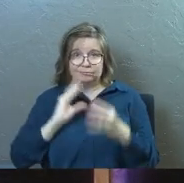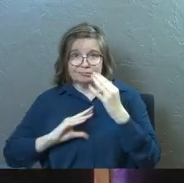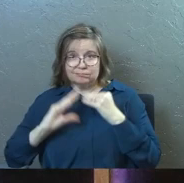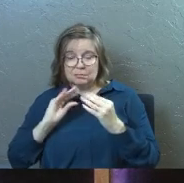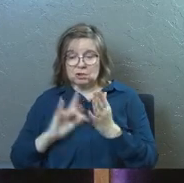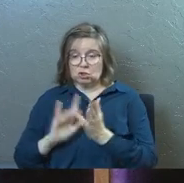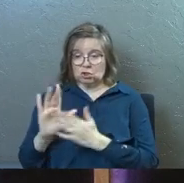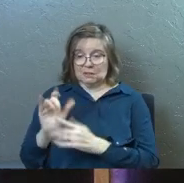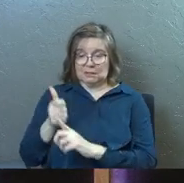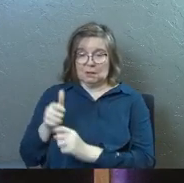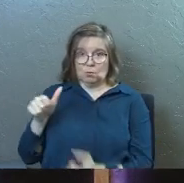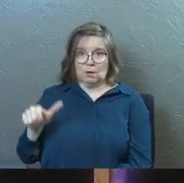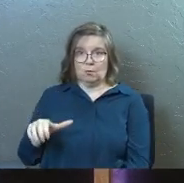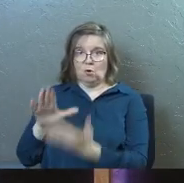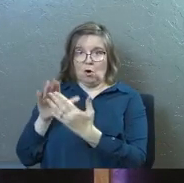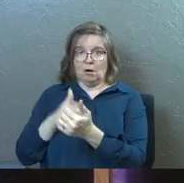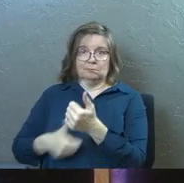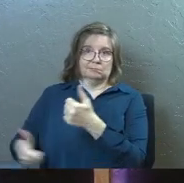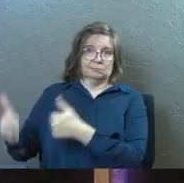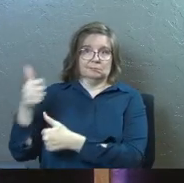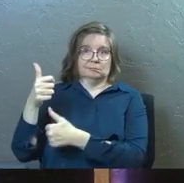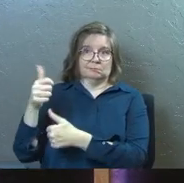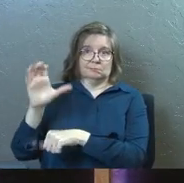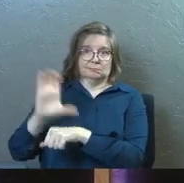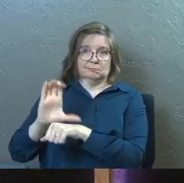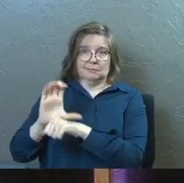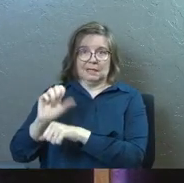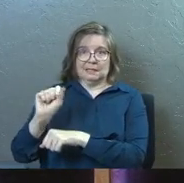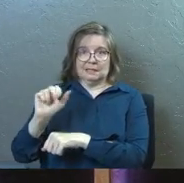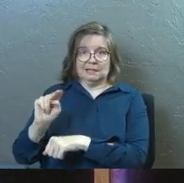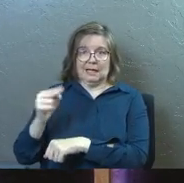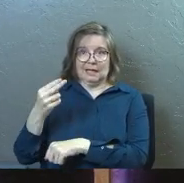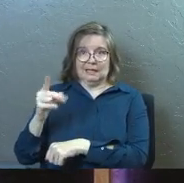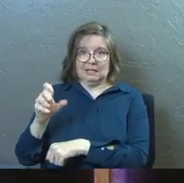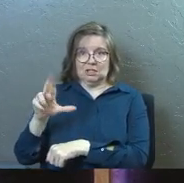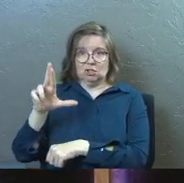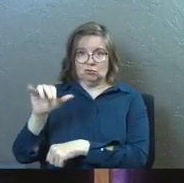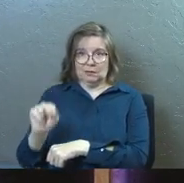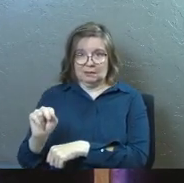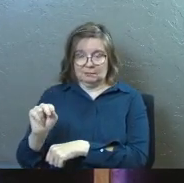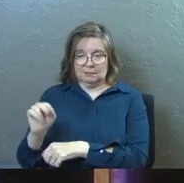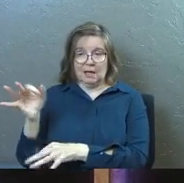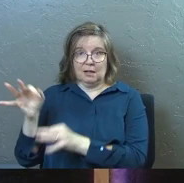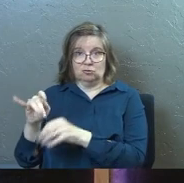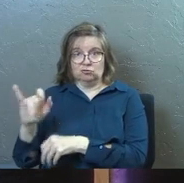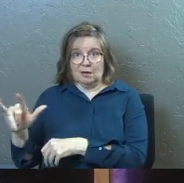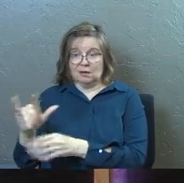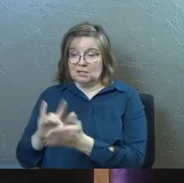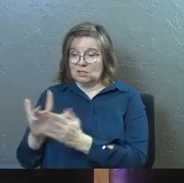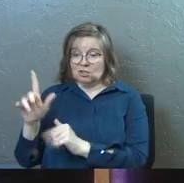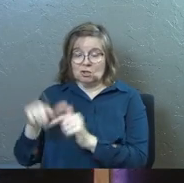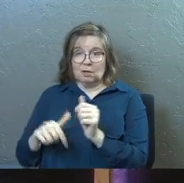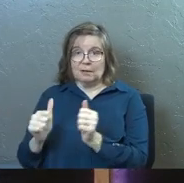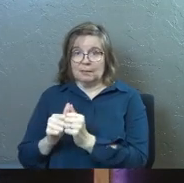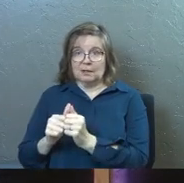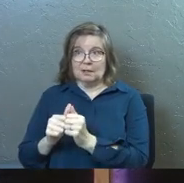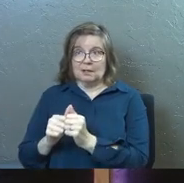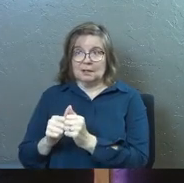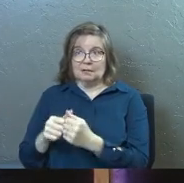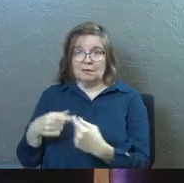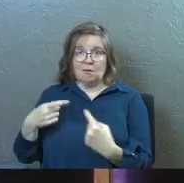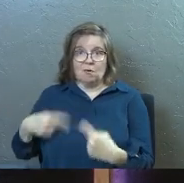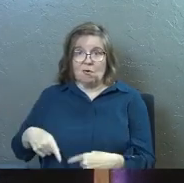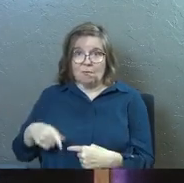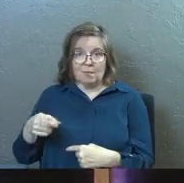Jesus was brought before the Sanhedrin at his trial. Jesus could not be withstood in